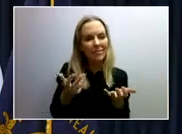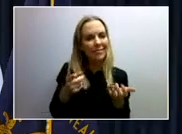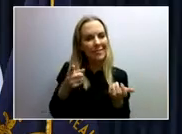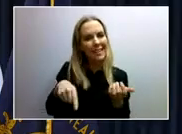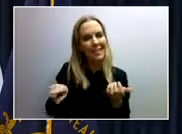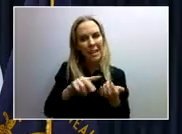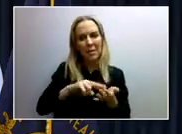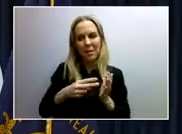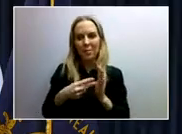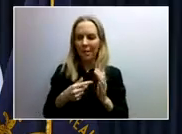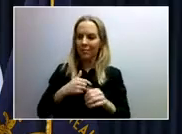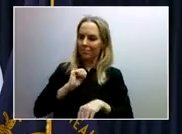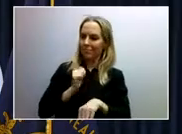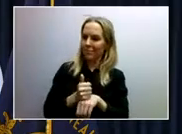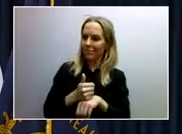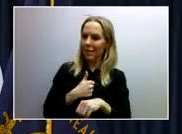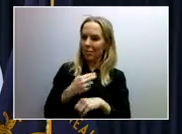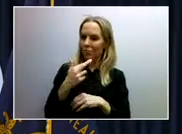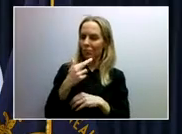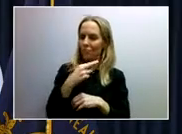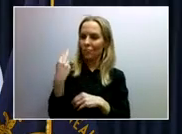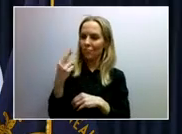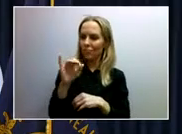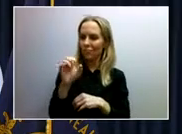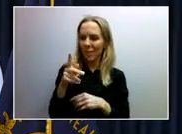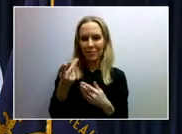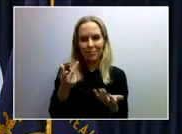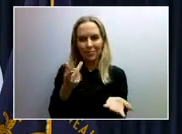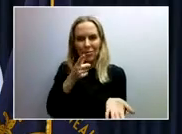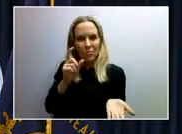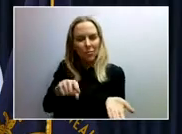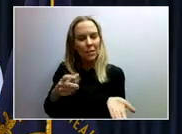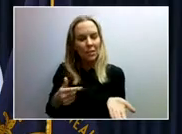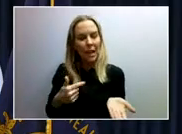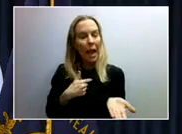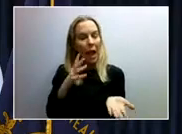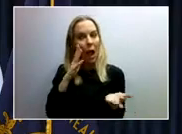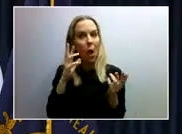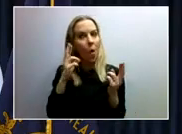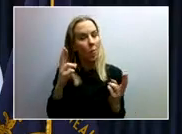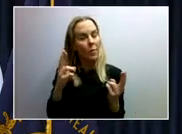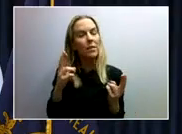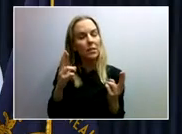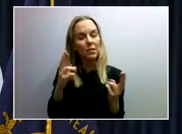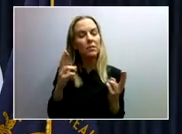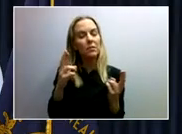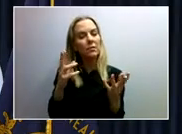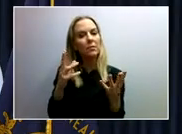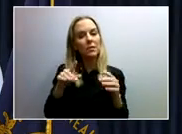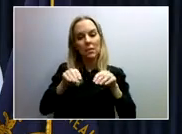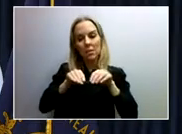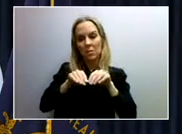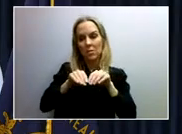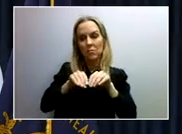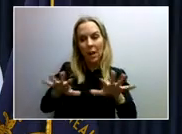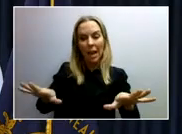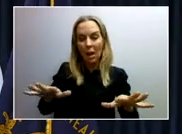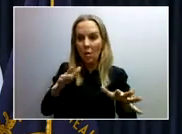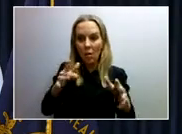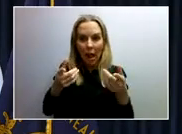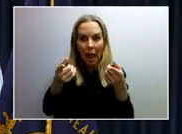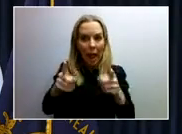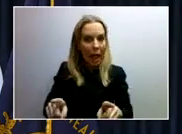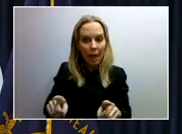that they shouldn't. And I certainly hope that the spread doesn't occur. I want all of those